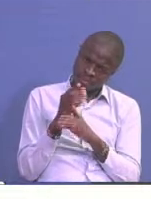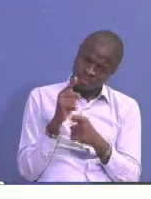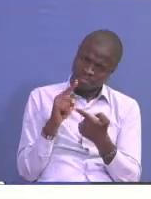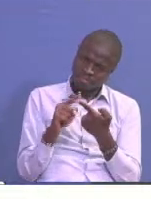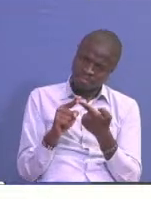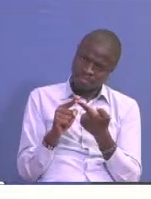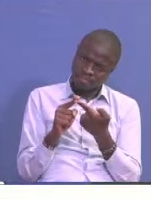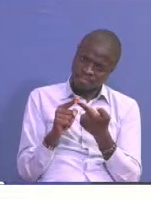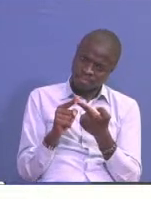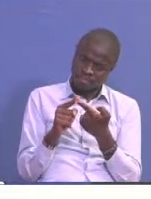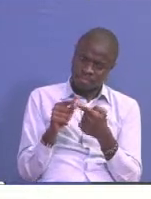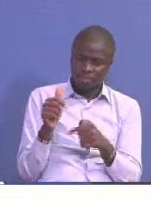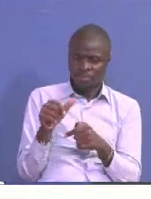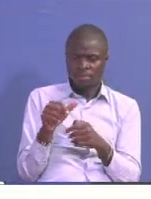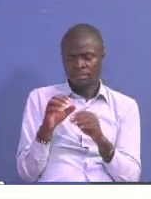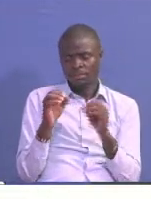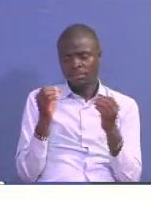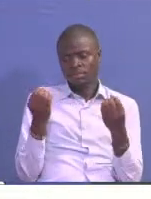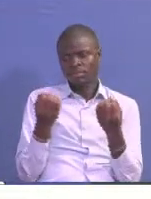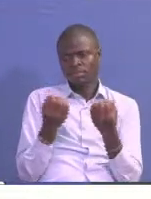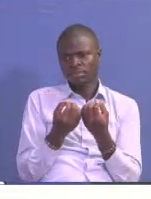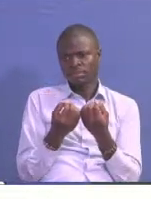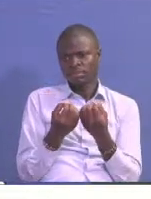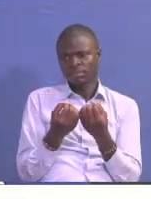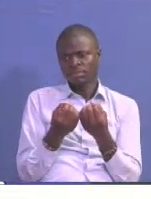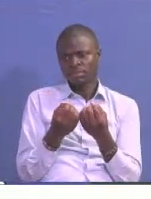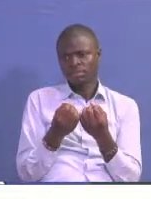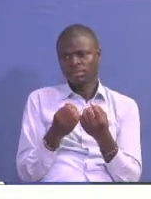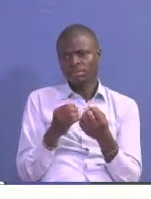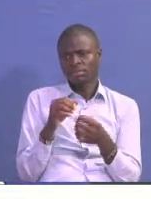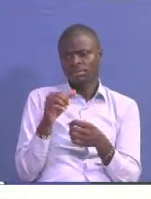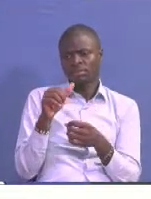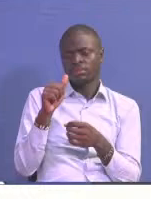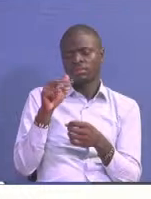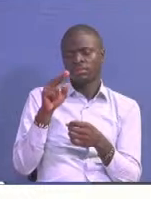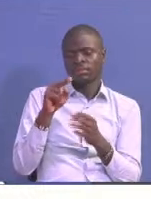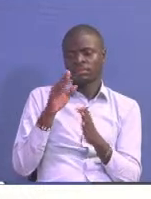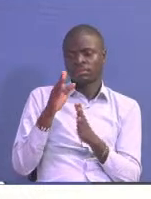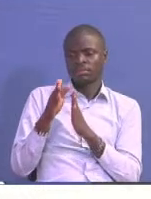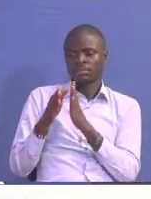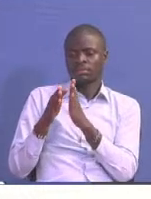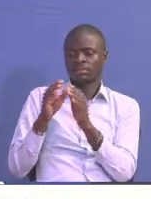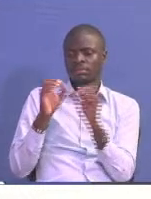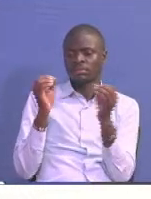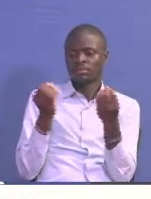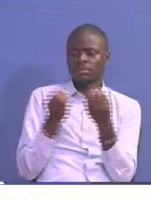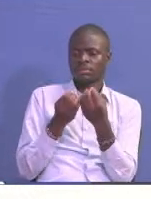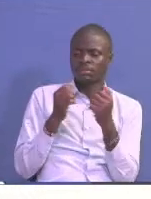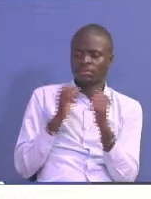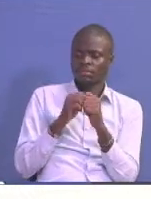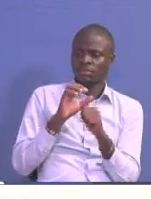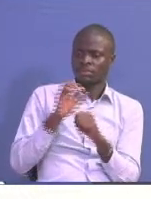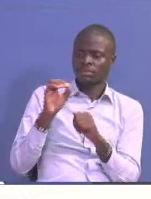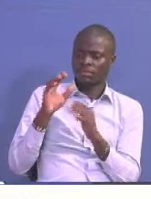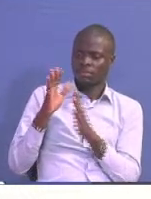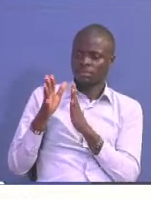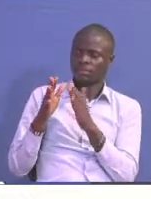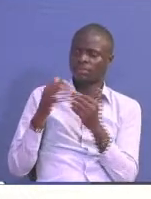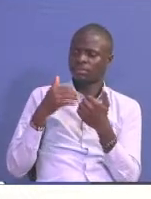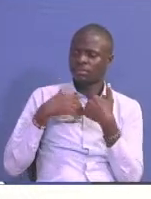to any organization. An organization with no strategy is implied